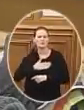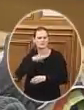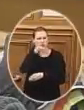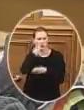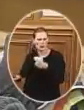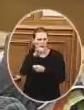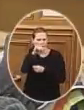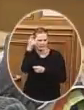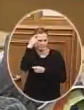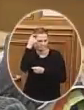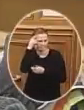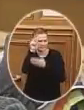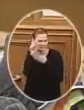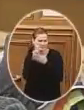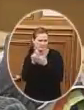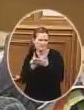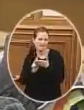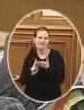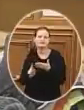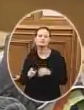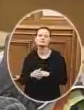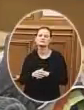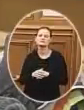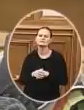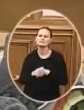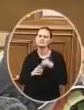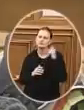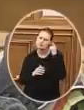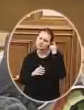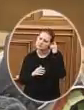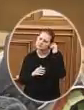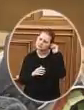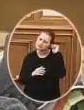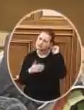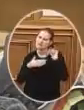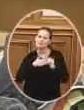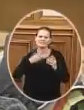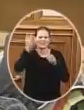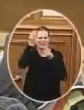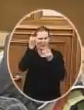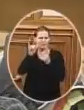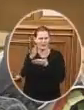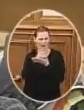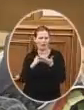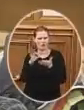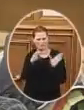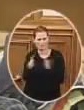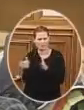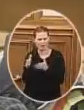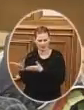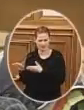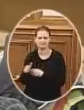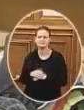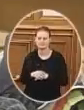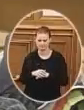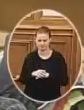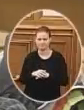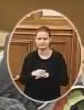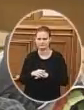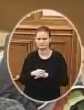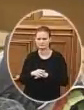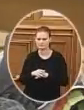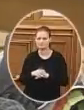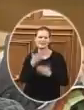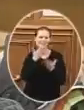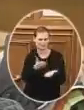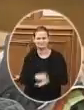So we would probably need to really think about that part of the plan also. Yeah,